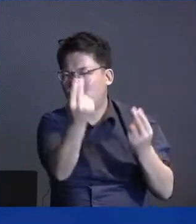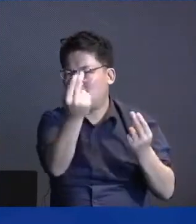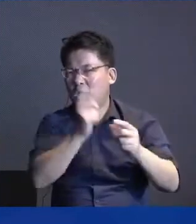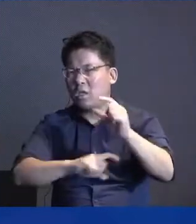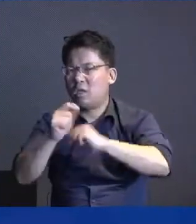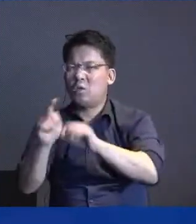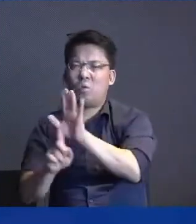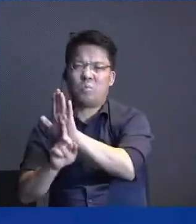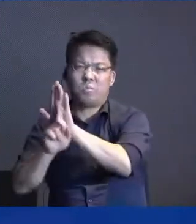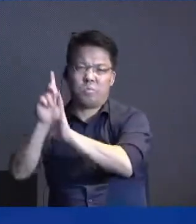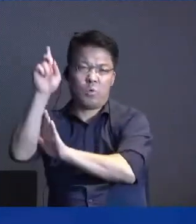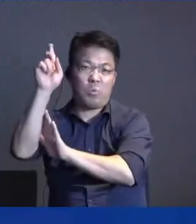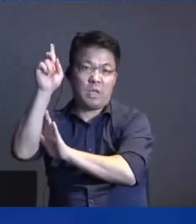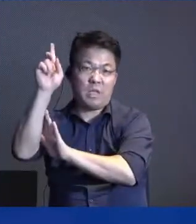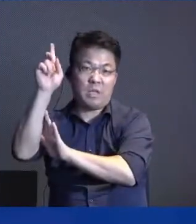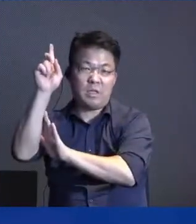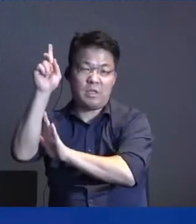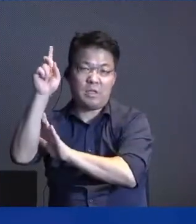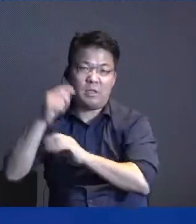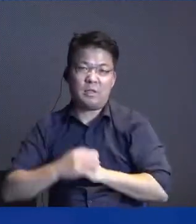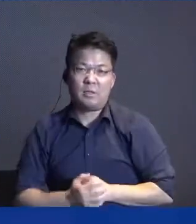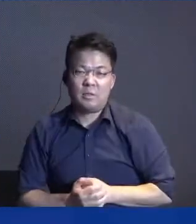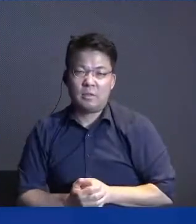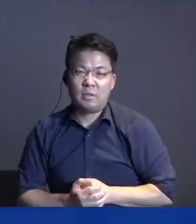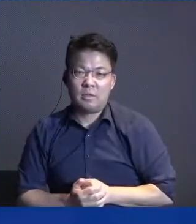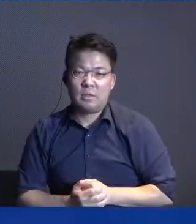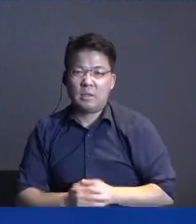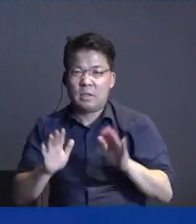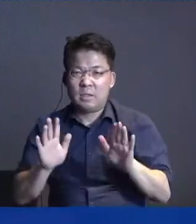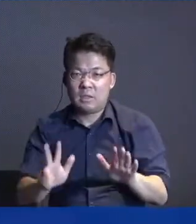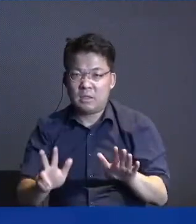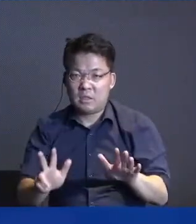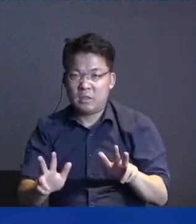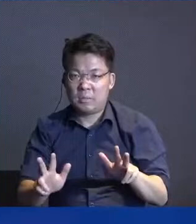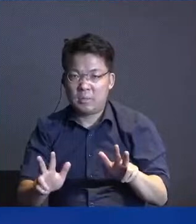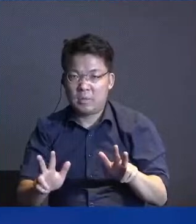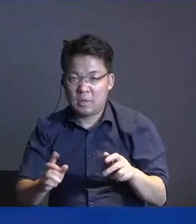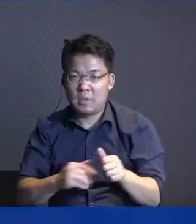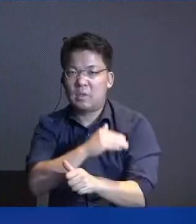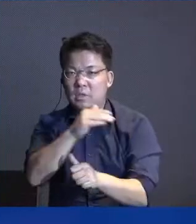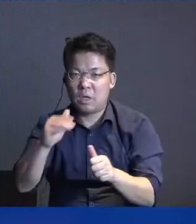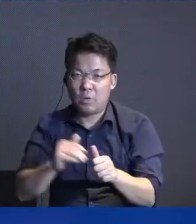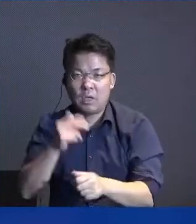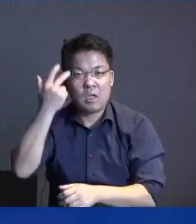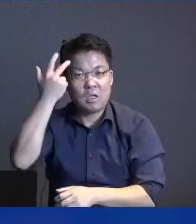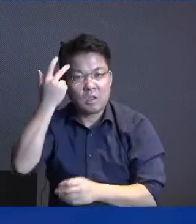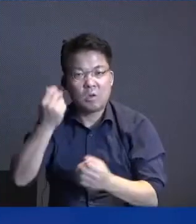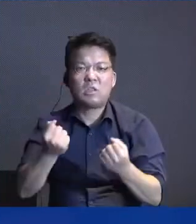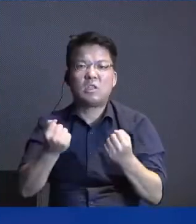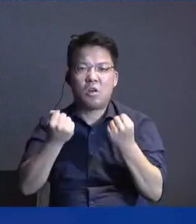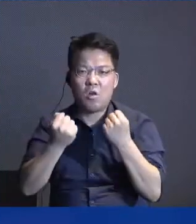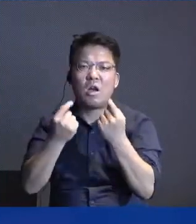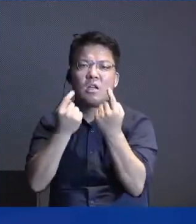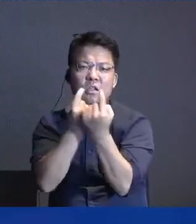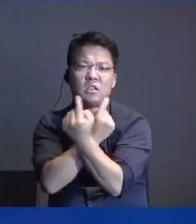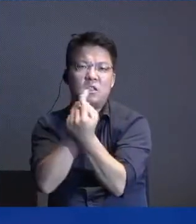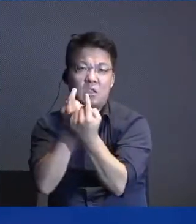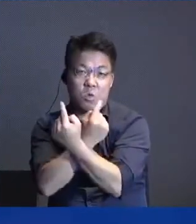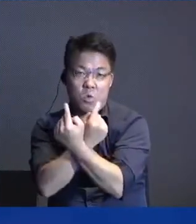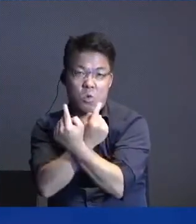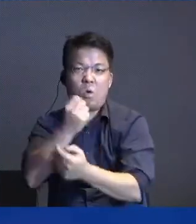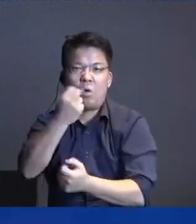health treatments and policies are not always effective in